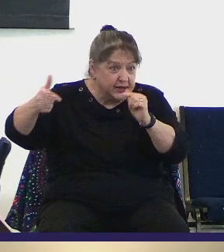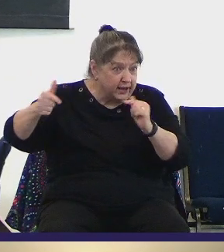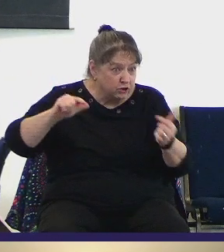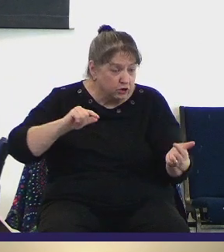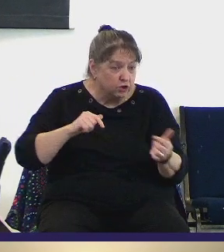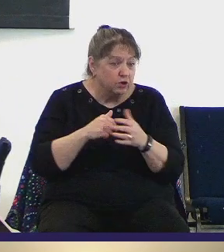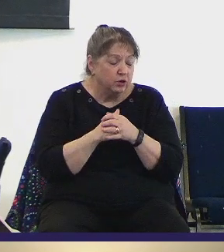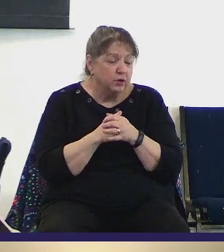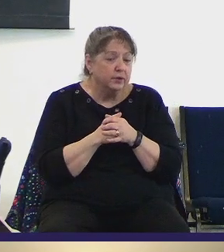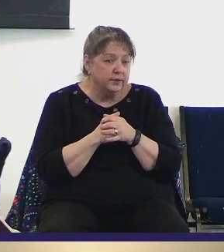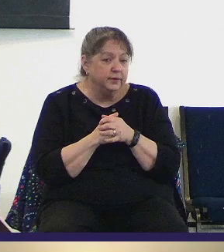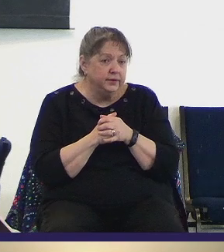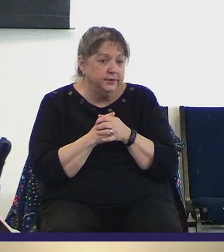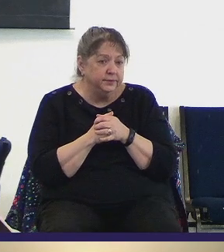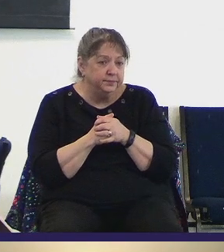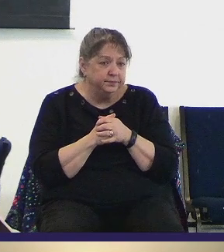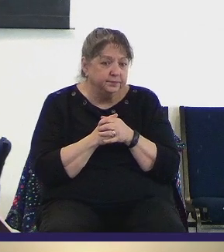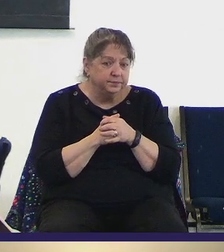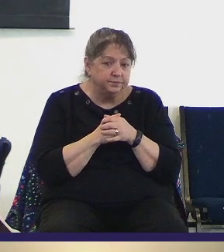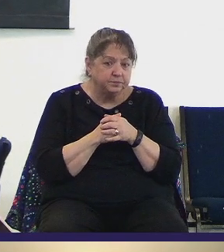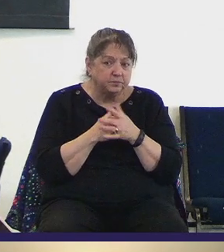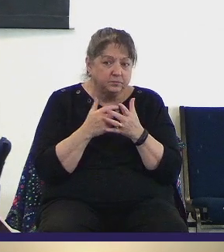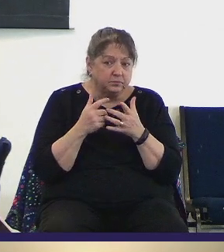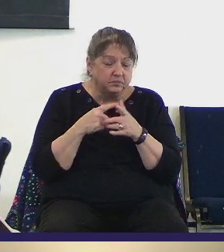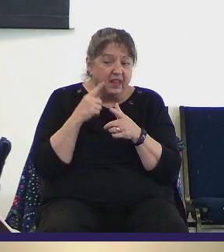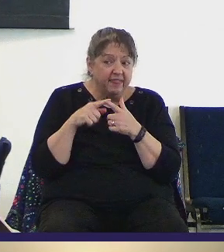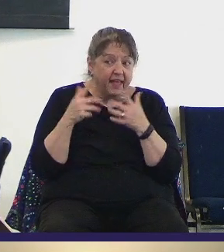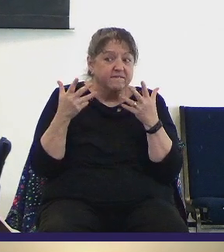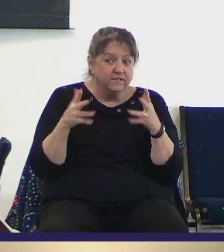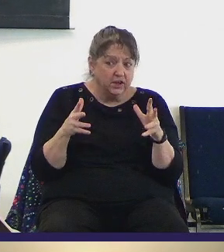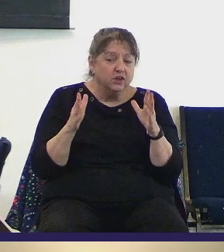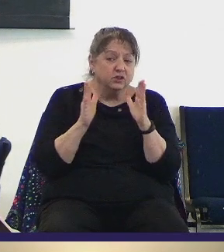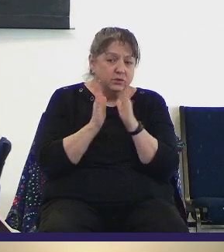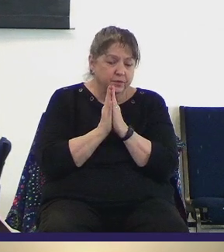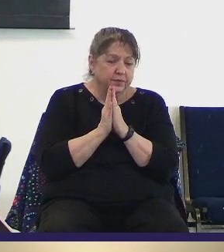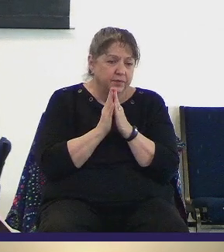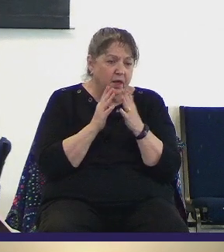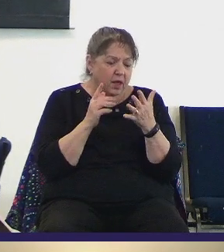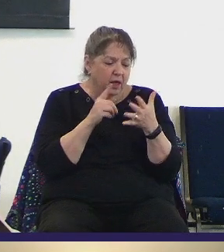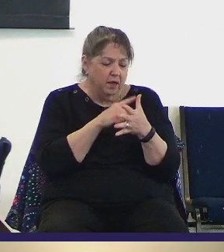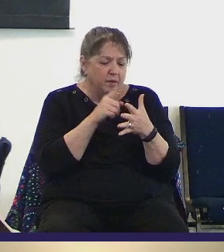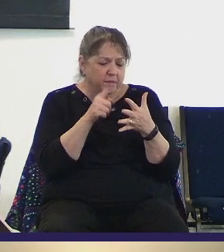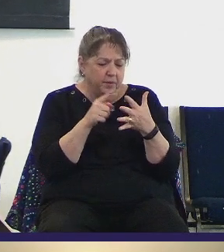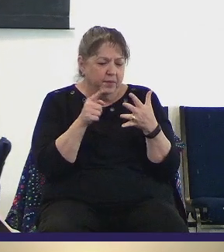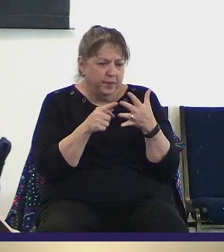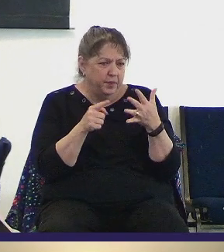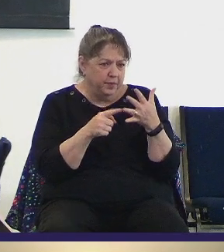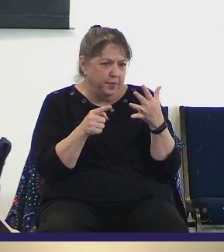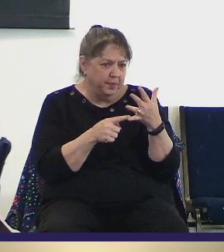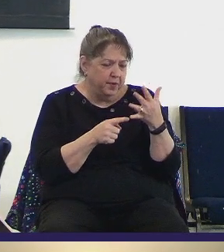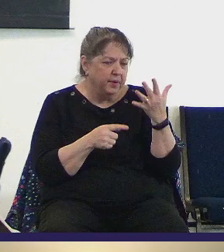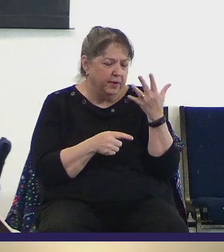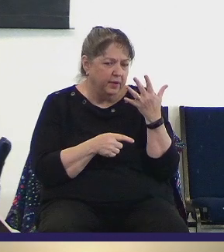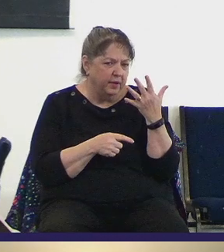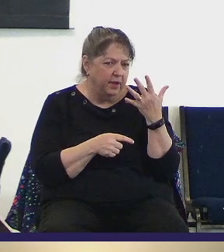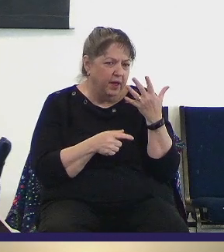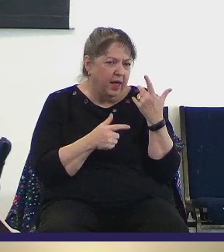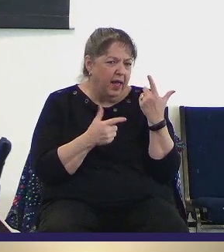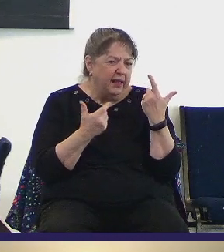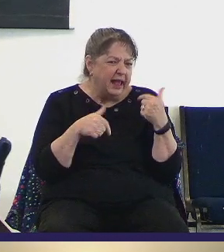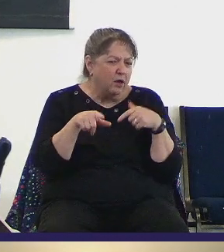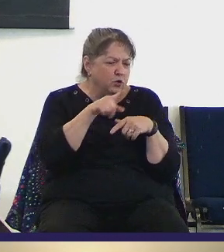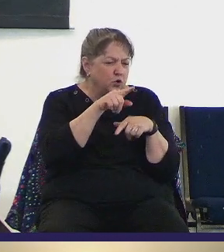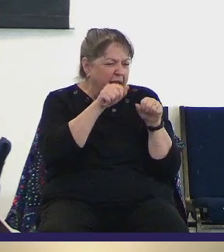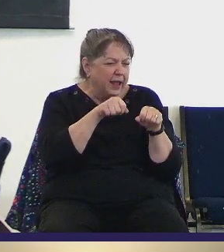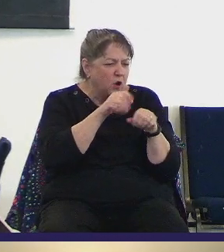discipleship mindset, our children and youth, our finances, and for the war to come to an end. So take a couple of moments and talk to the Lord about